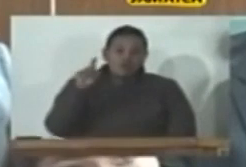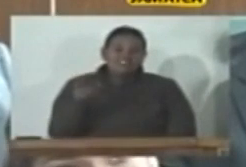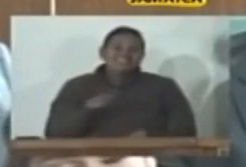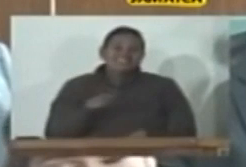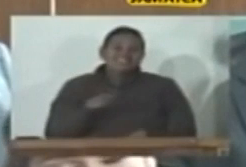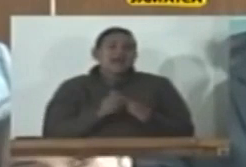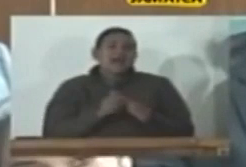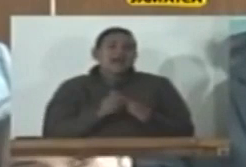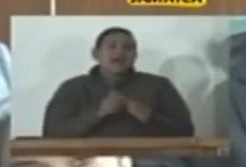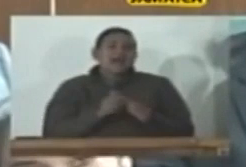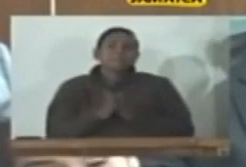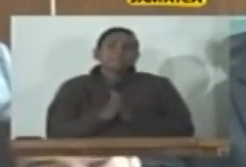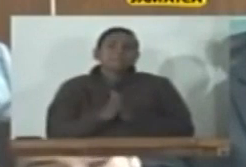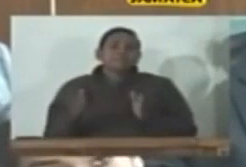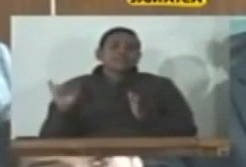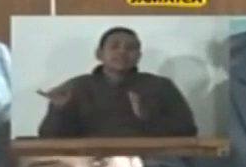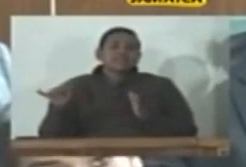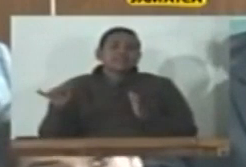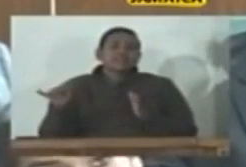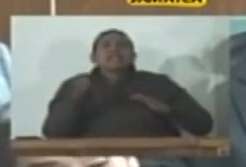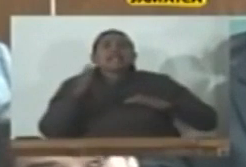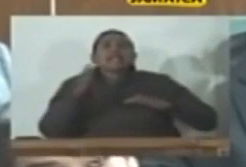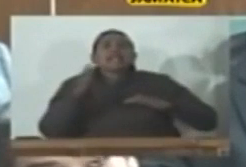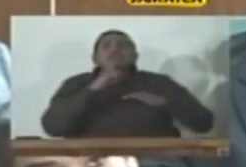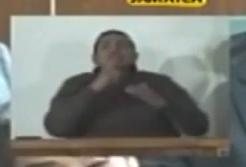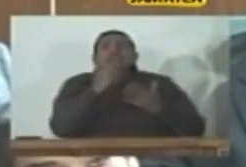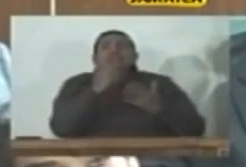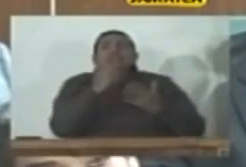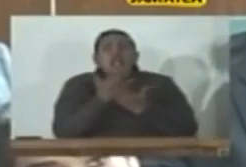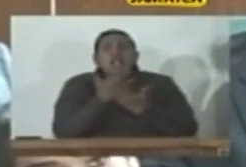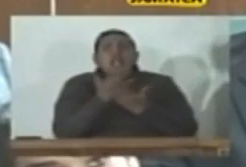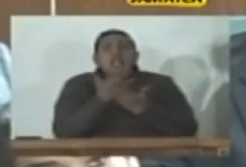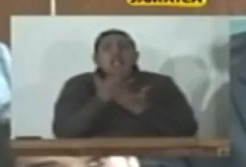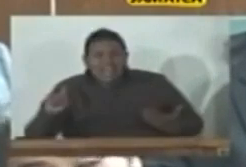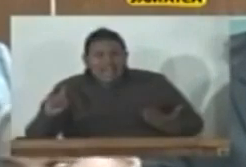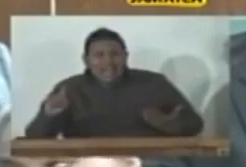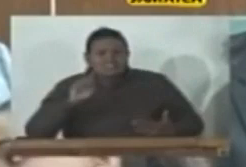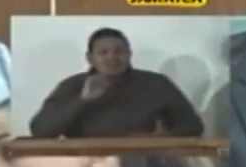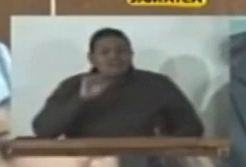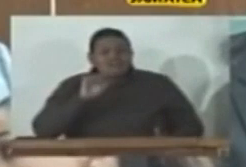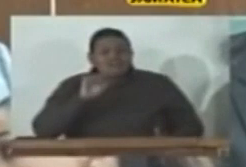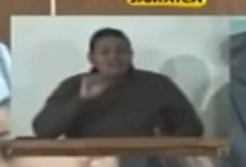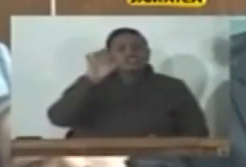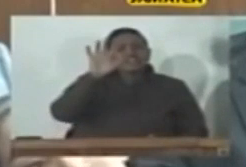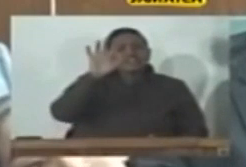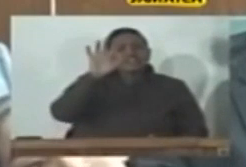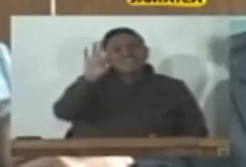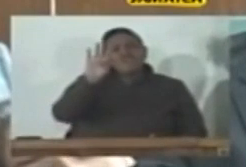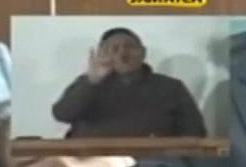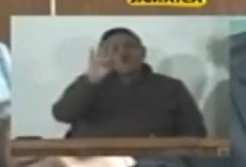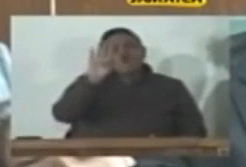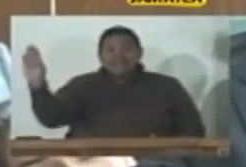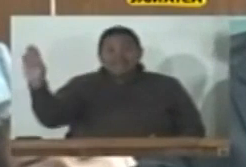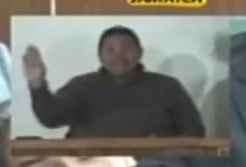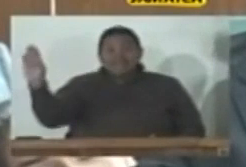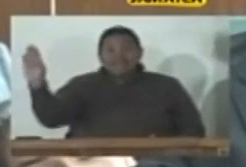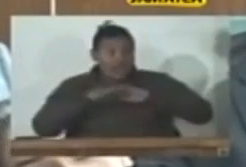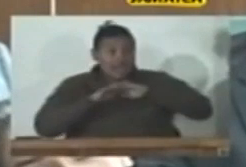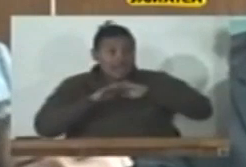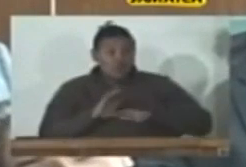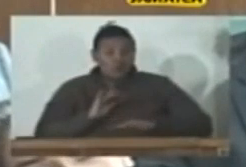of $154 billion since this government came to office. The fiscal policy